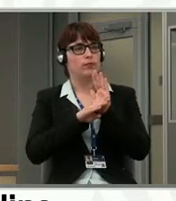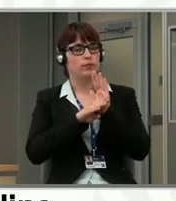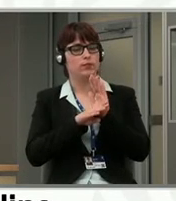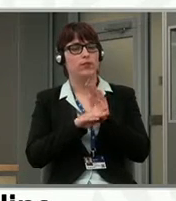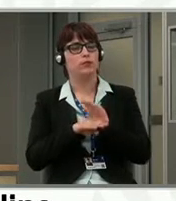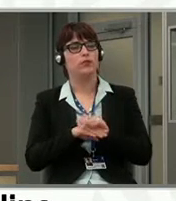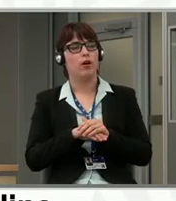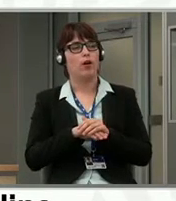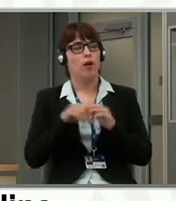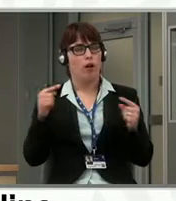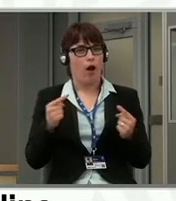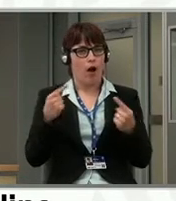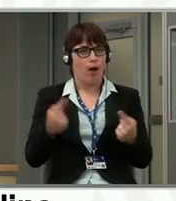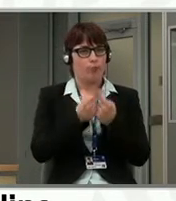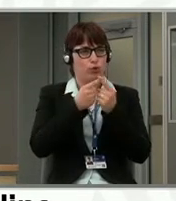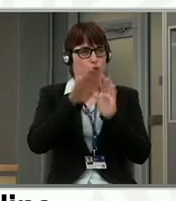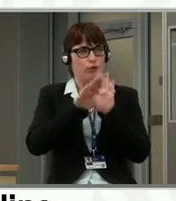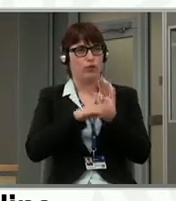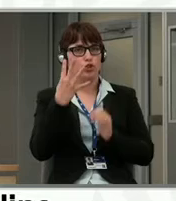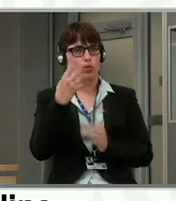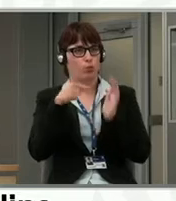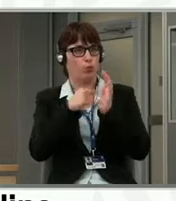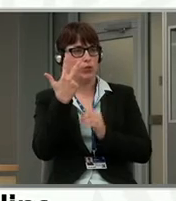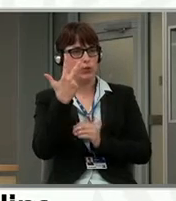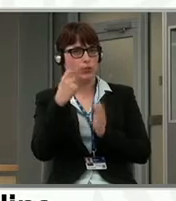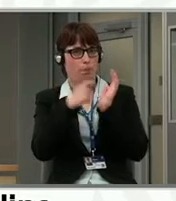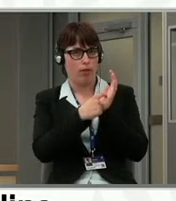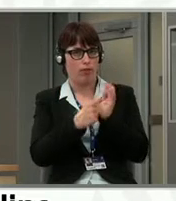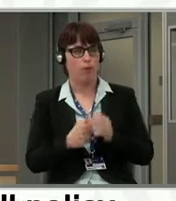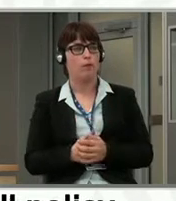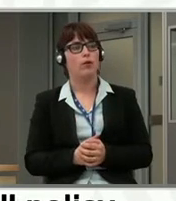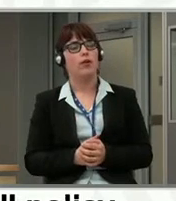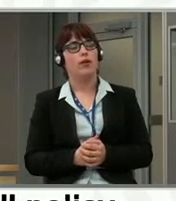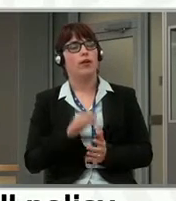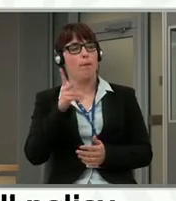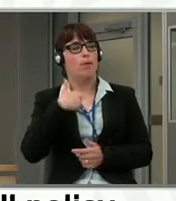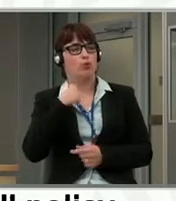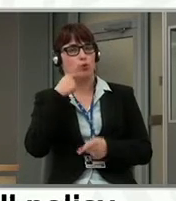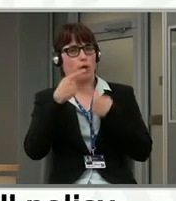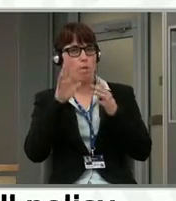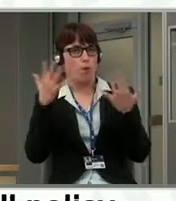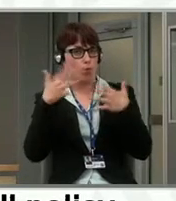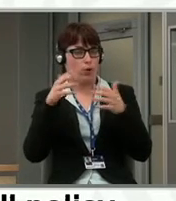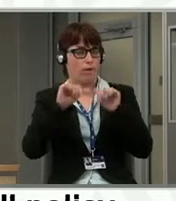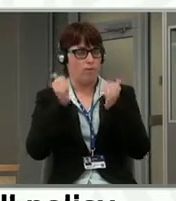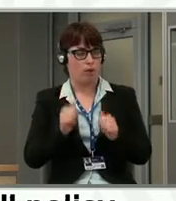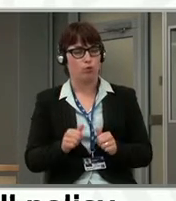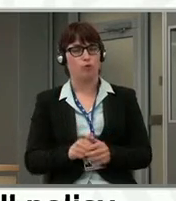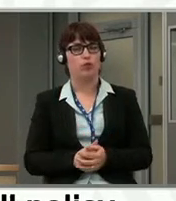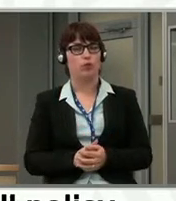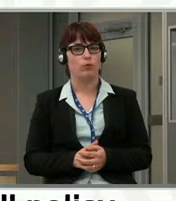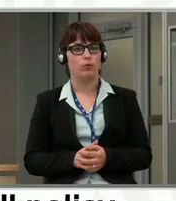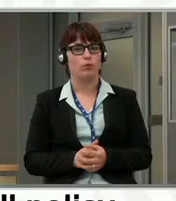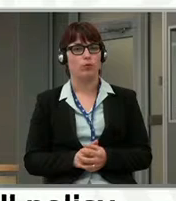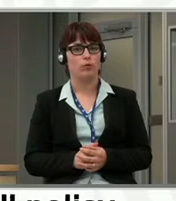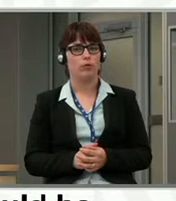4.3 of the Convention, in all policy matters, persons with disabilities should be meaningfully